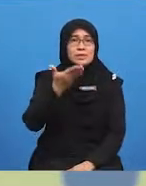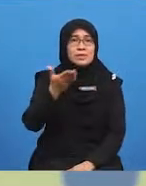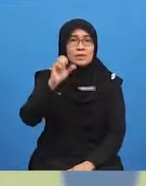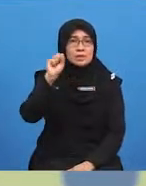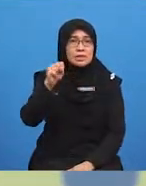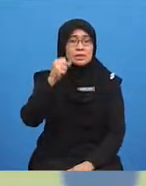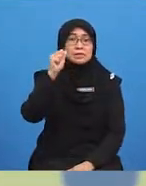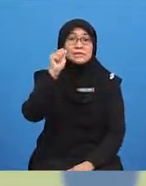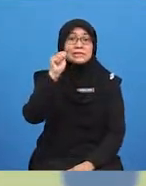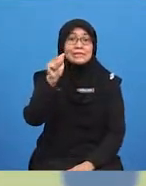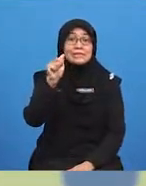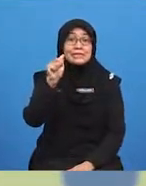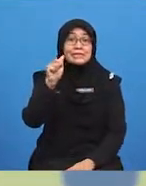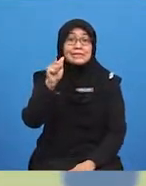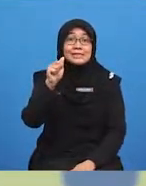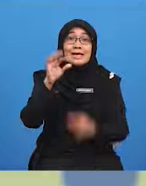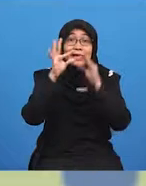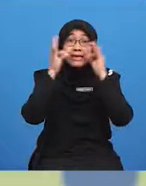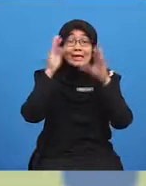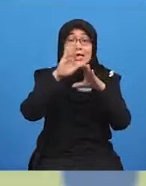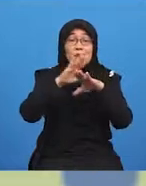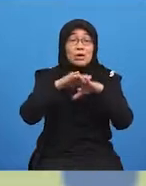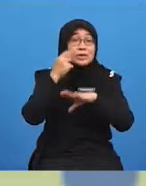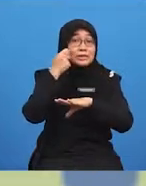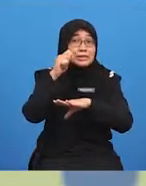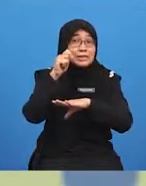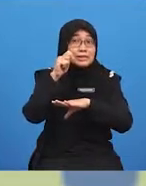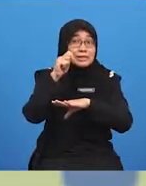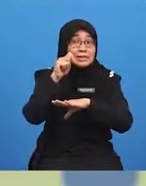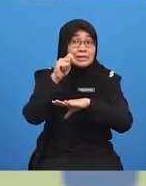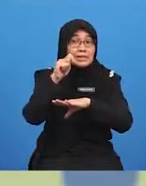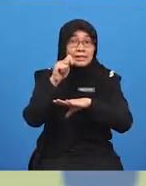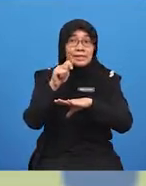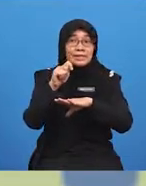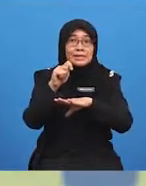There's a cat on the stairs. Or